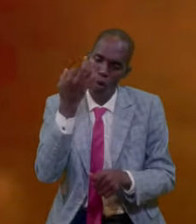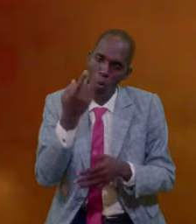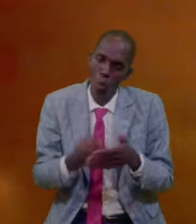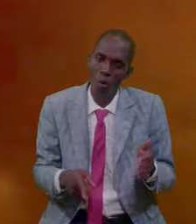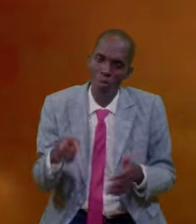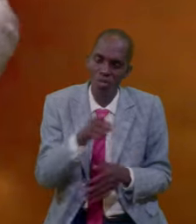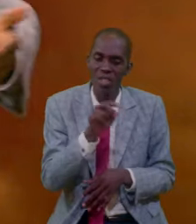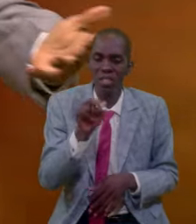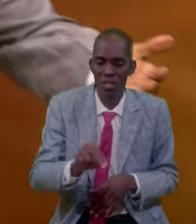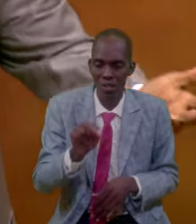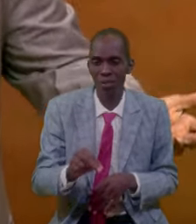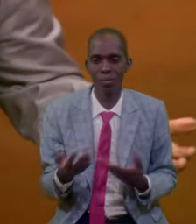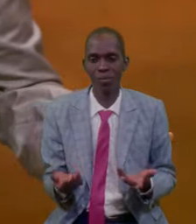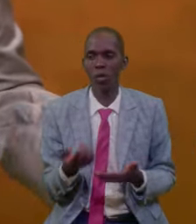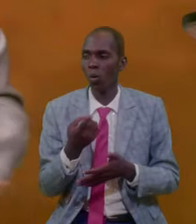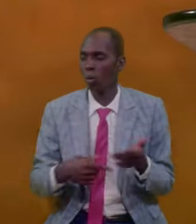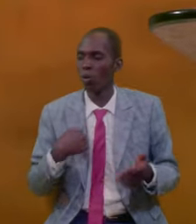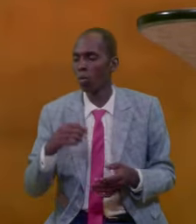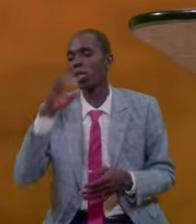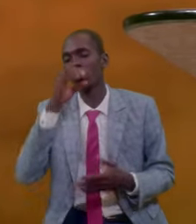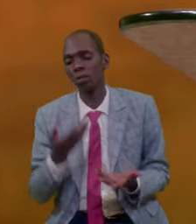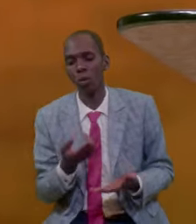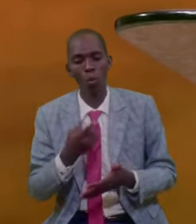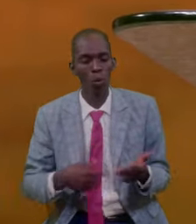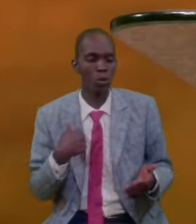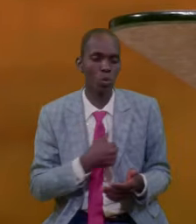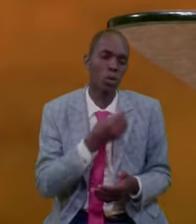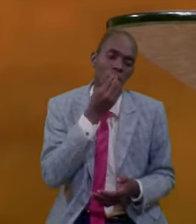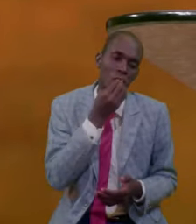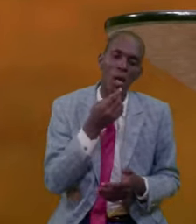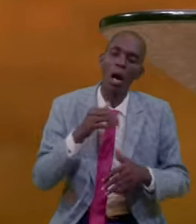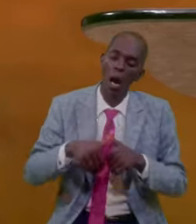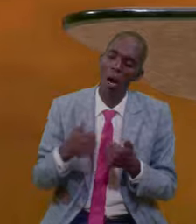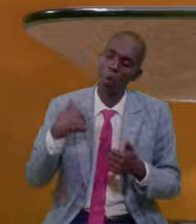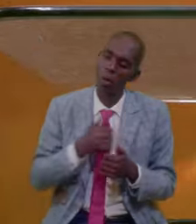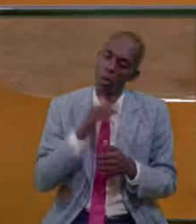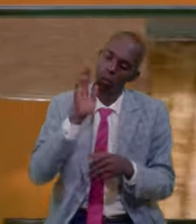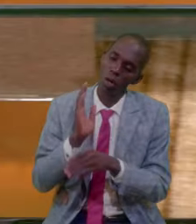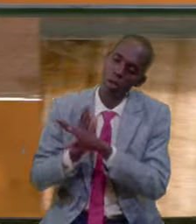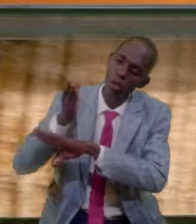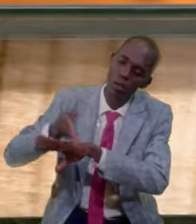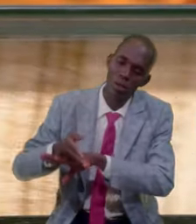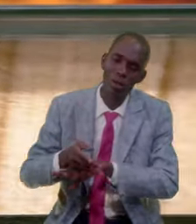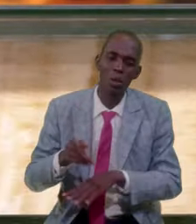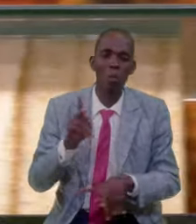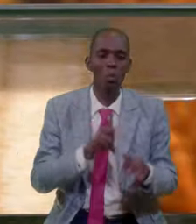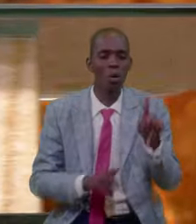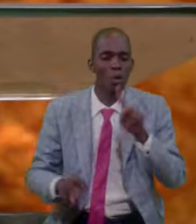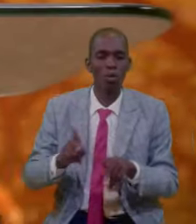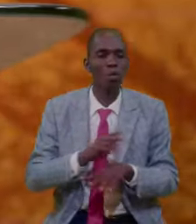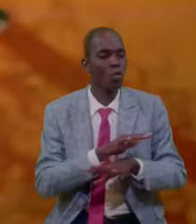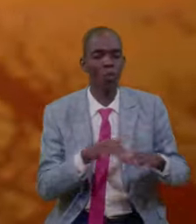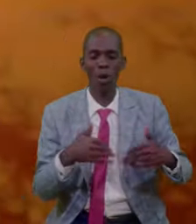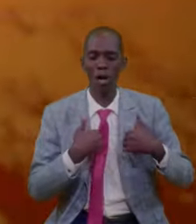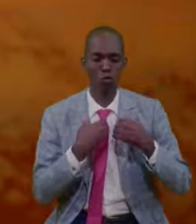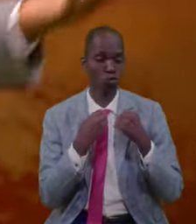we going to eat? How is this going to happen? How is that going to happen? They didn't have steadfast faith.